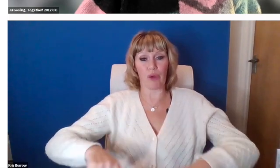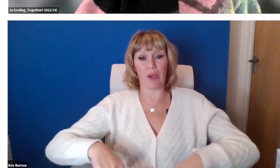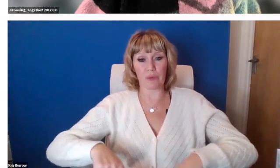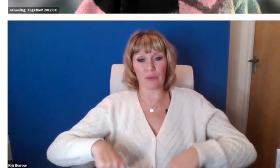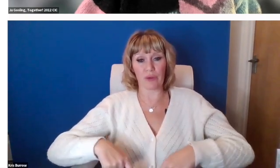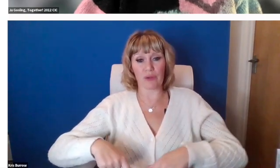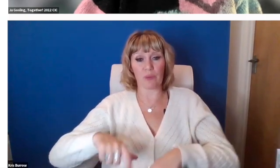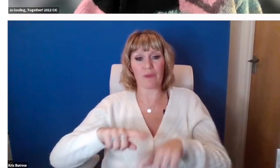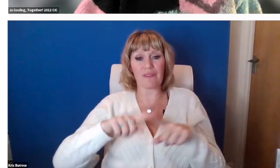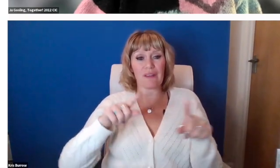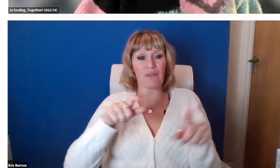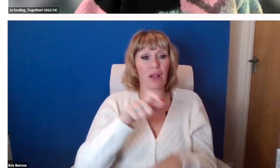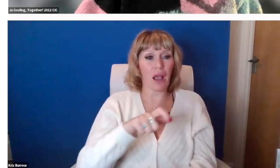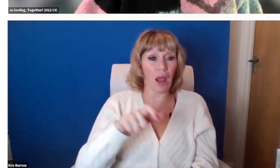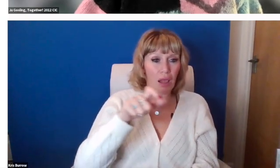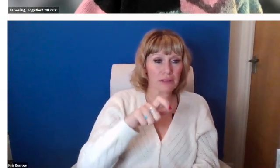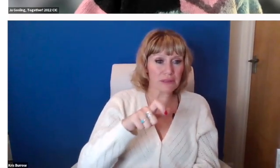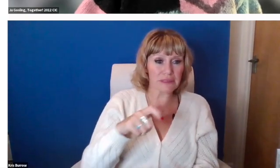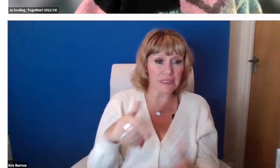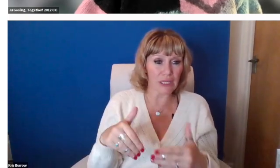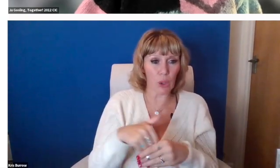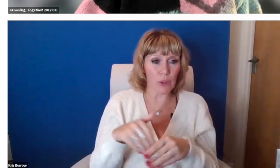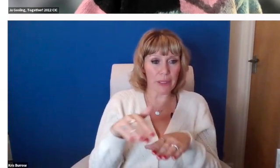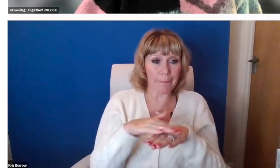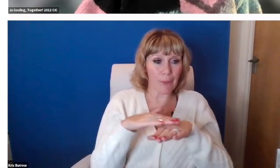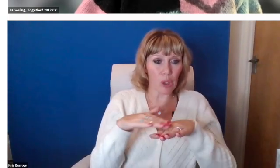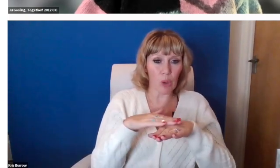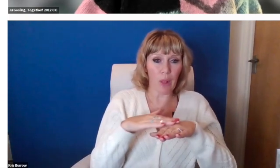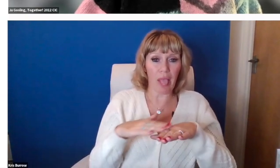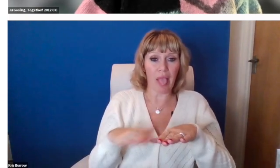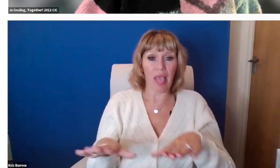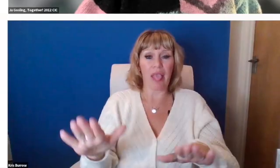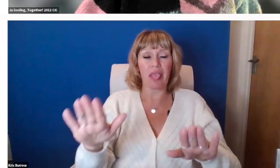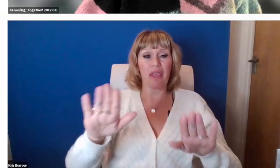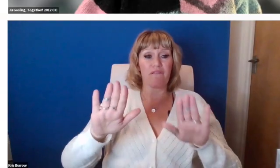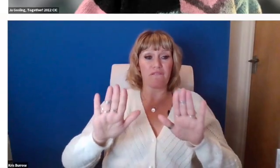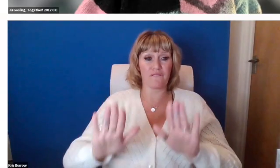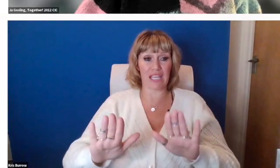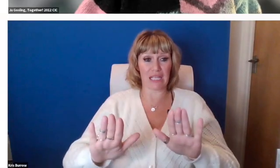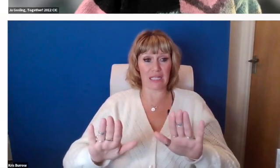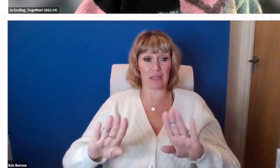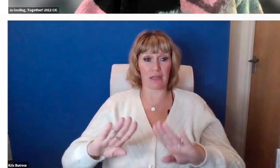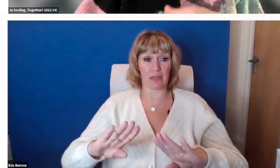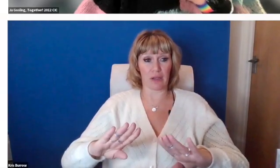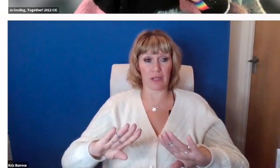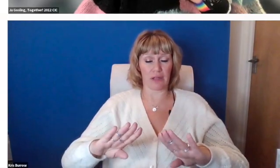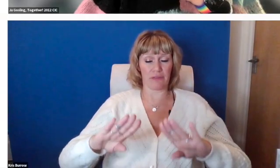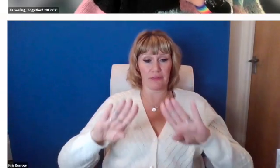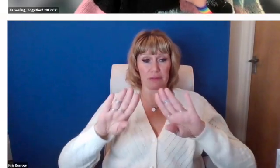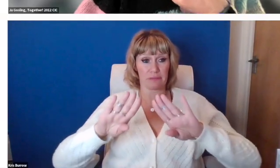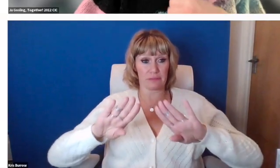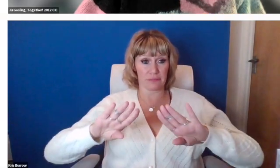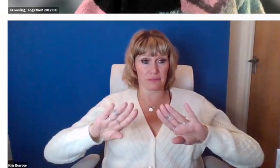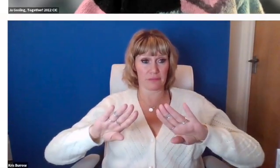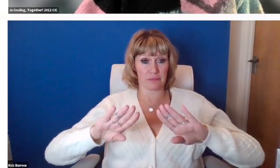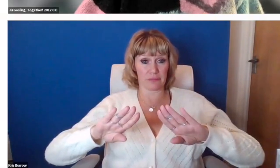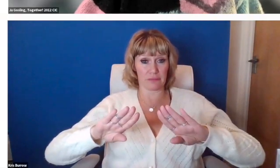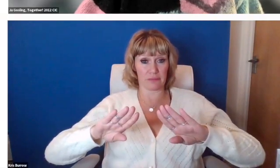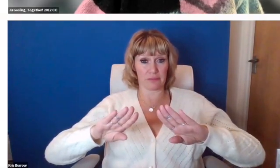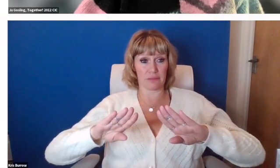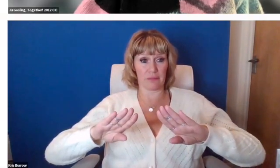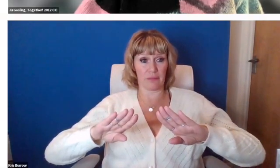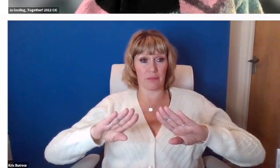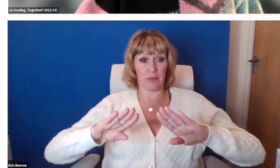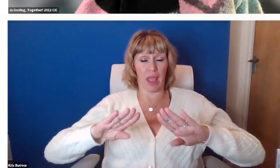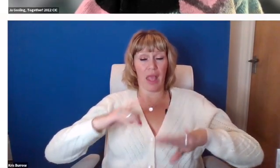hints of blue. The feet are positioned close together, toes pointing upwards. I think that's a